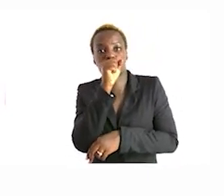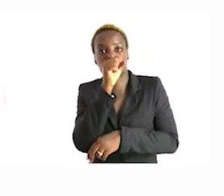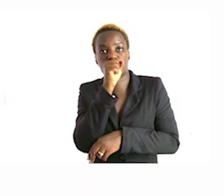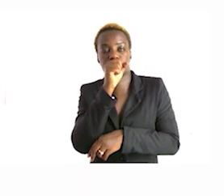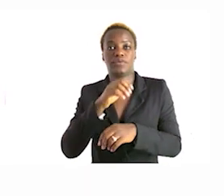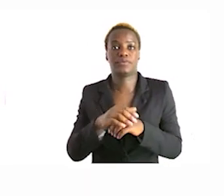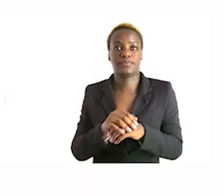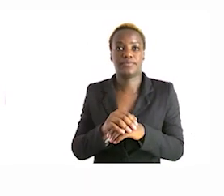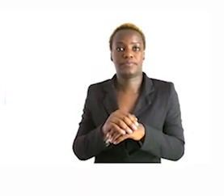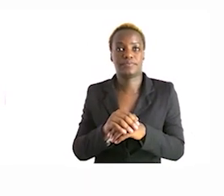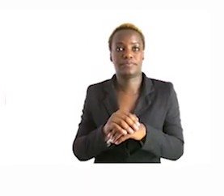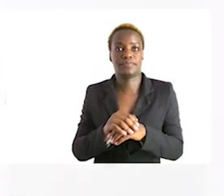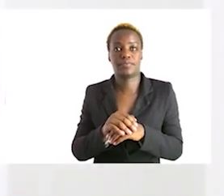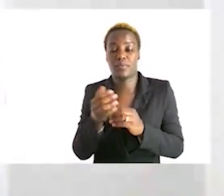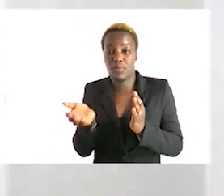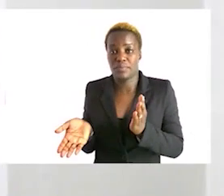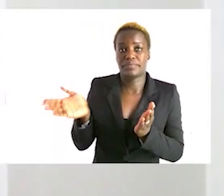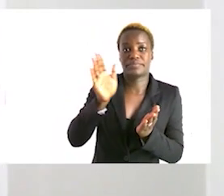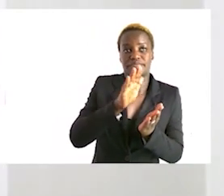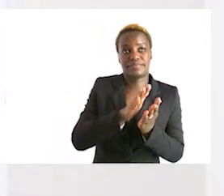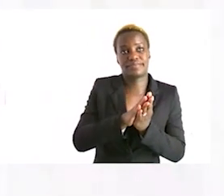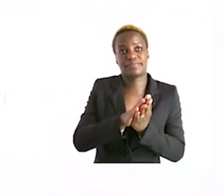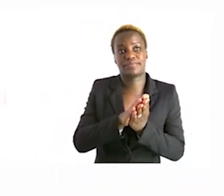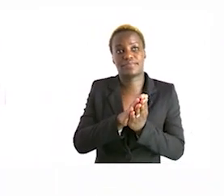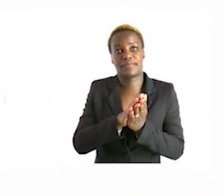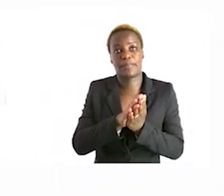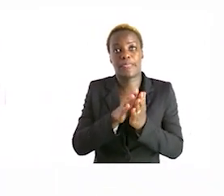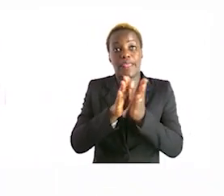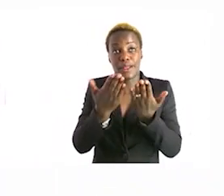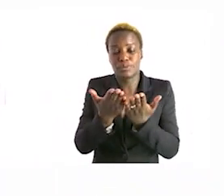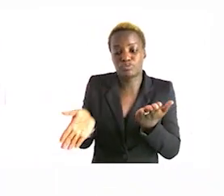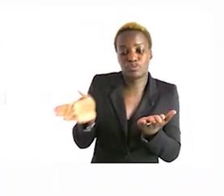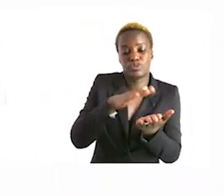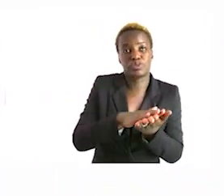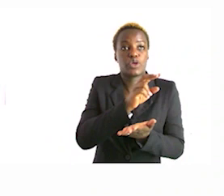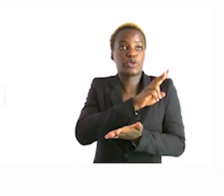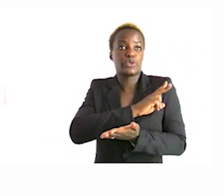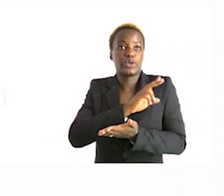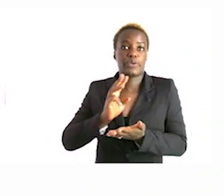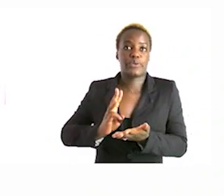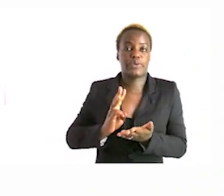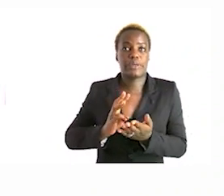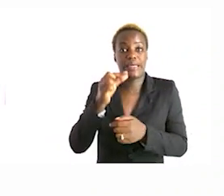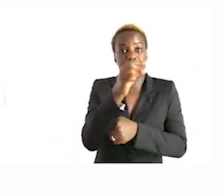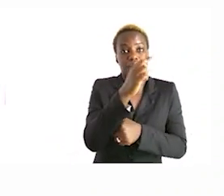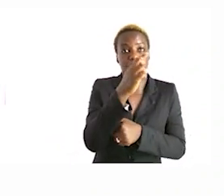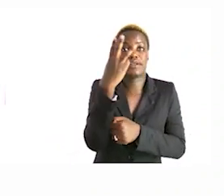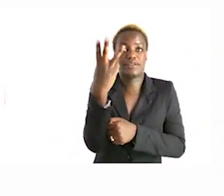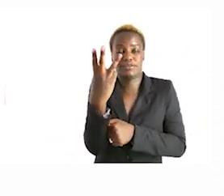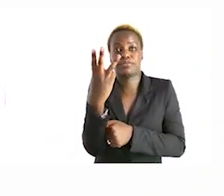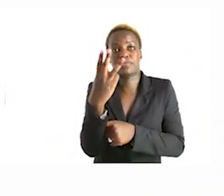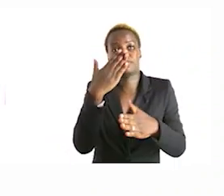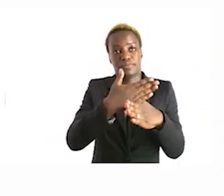Let's turn to page 23. Now this is on grade 3 level. Here we will add another